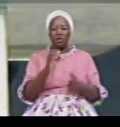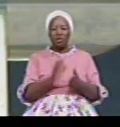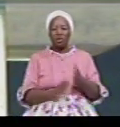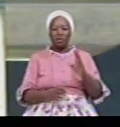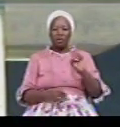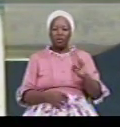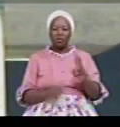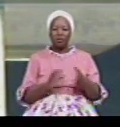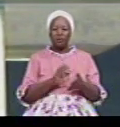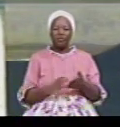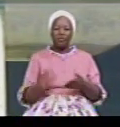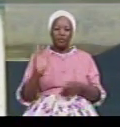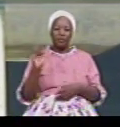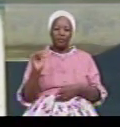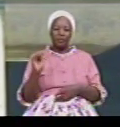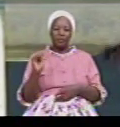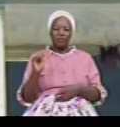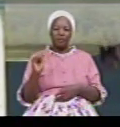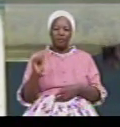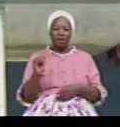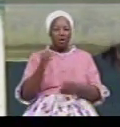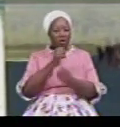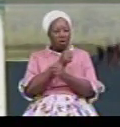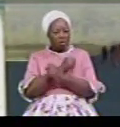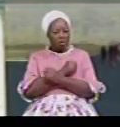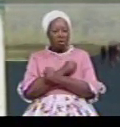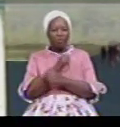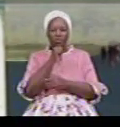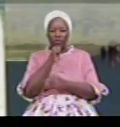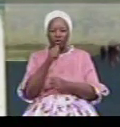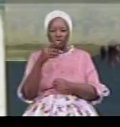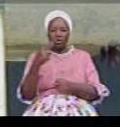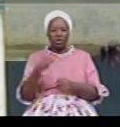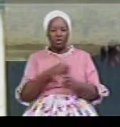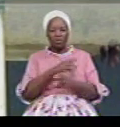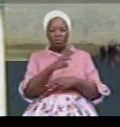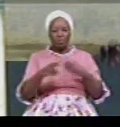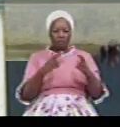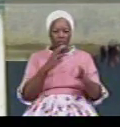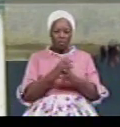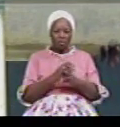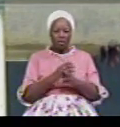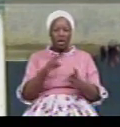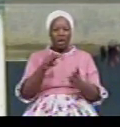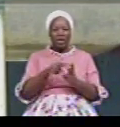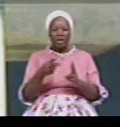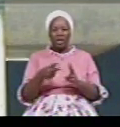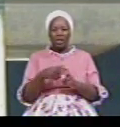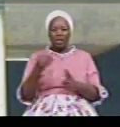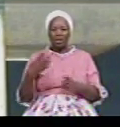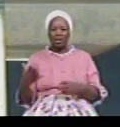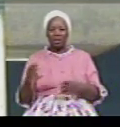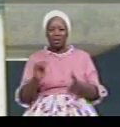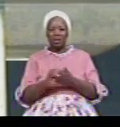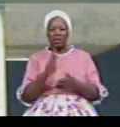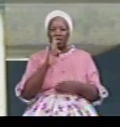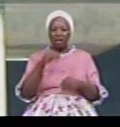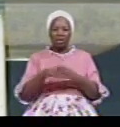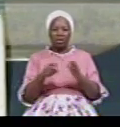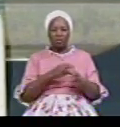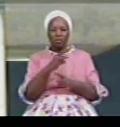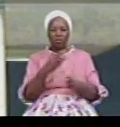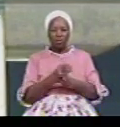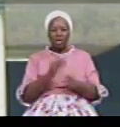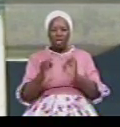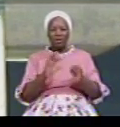verse 15. "Love not the world, neither the things that are in the world. If any man